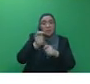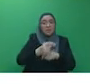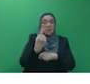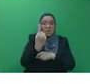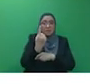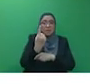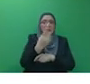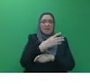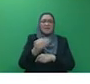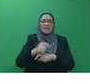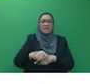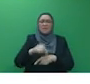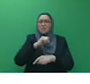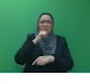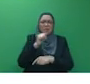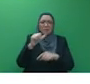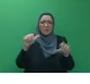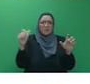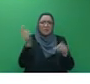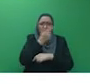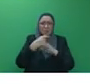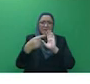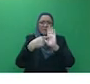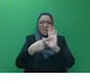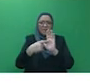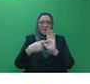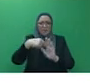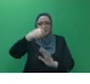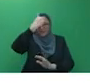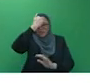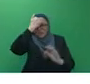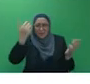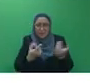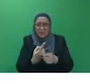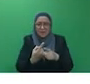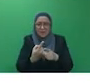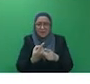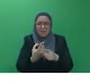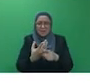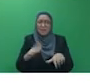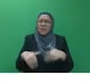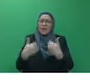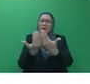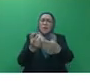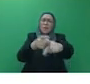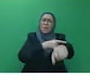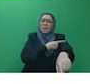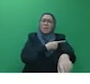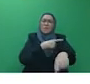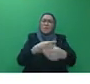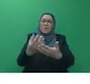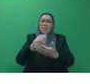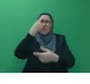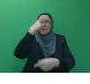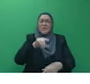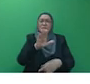otherwise you comedy is one thing but you don't want to make absolute fool of yourself to the one people think you're stupid so how how do you uh how do